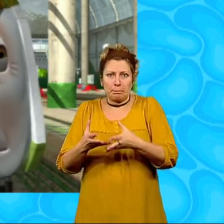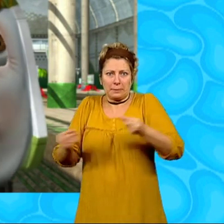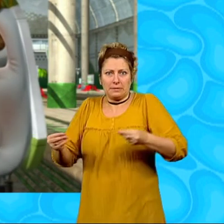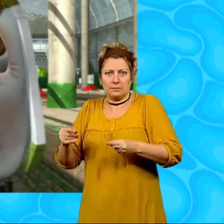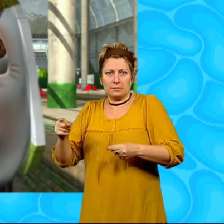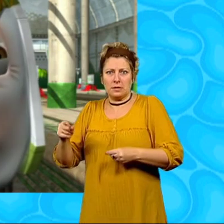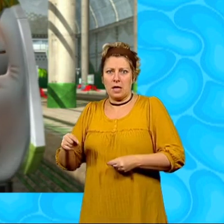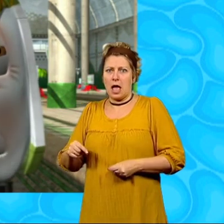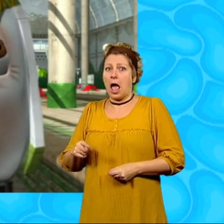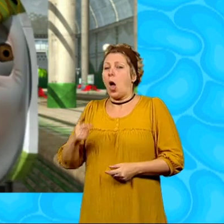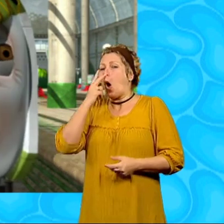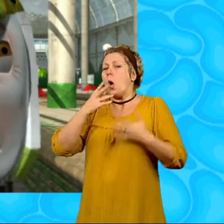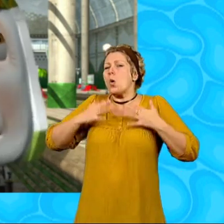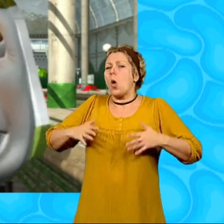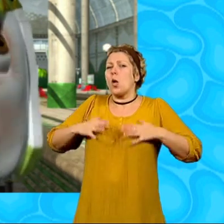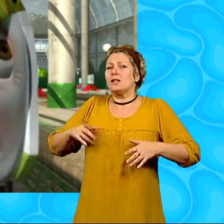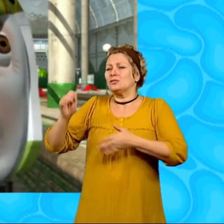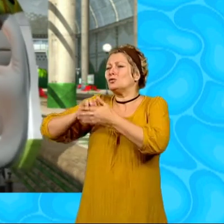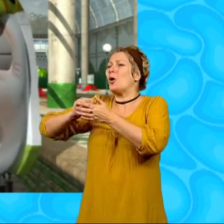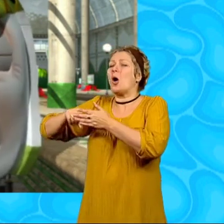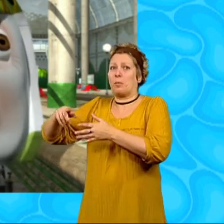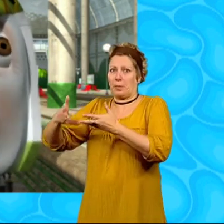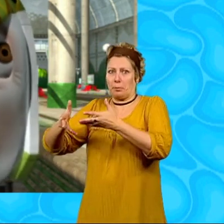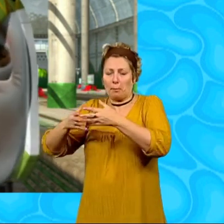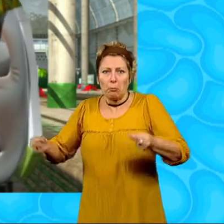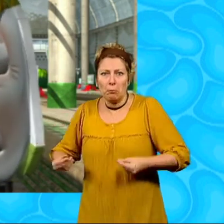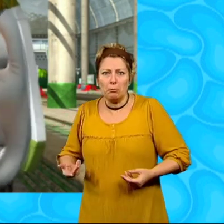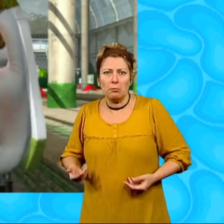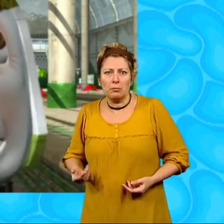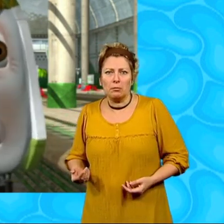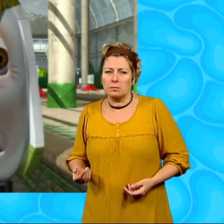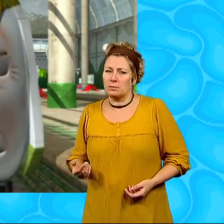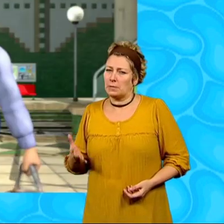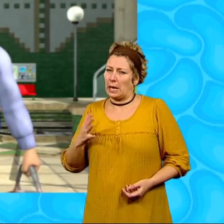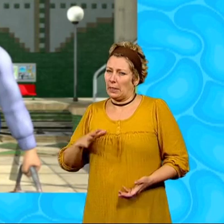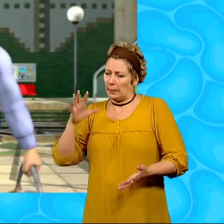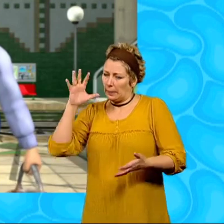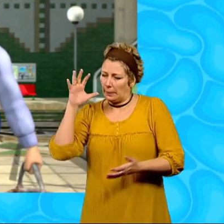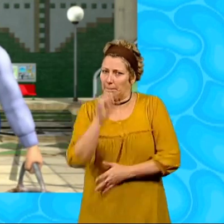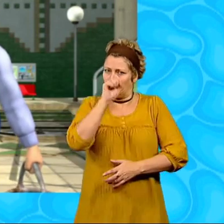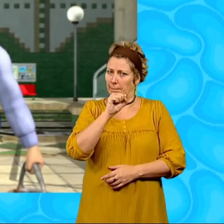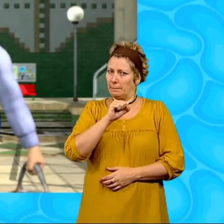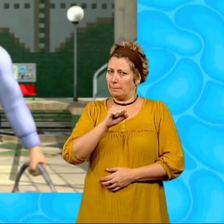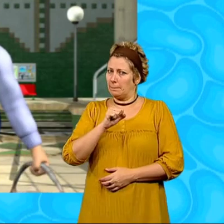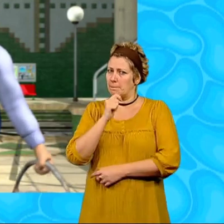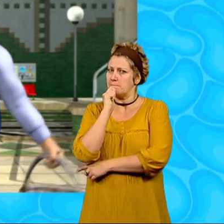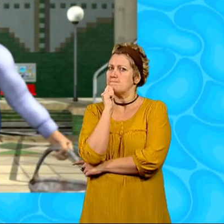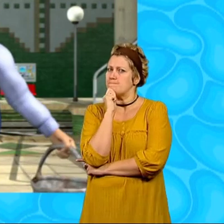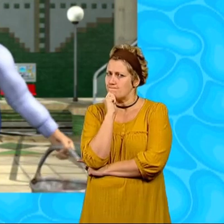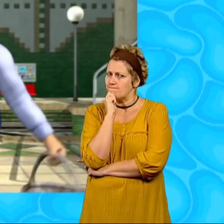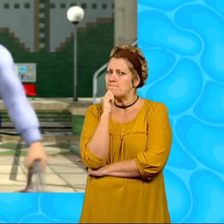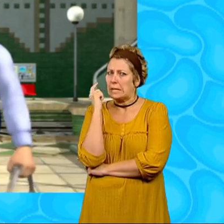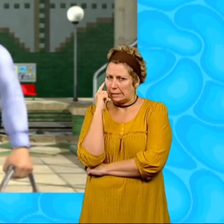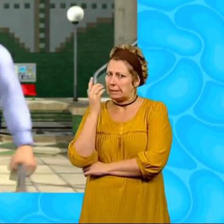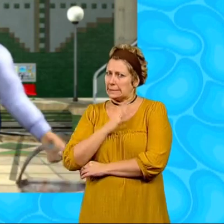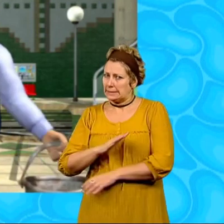And some old clothes from Shopper's Paradise have vanished into thin air. Hmm. We need to catch